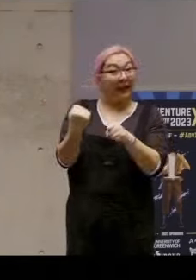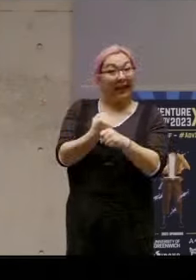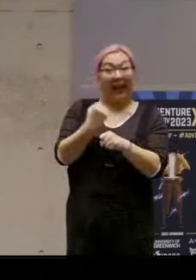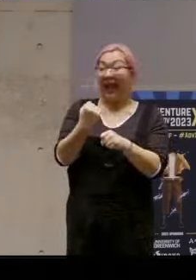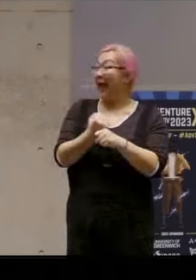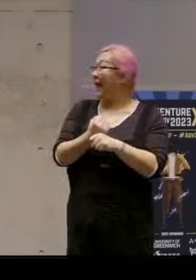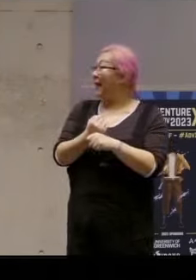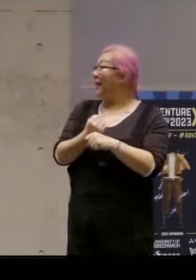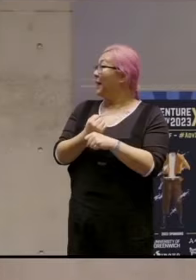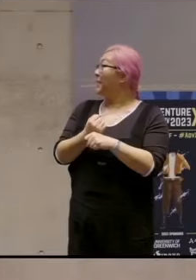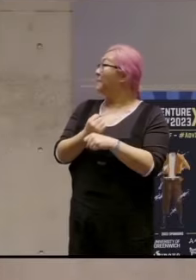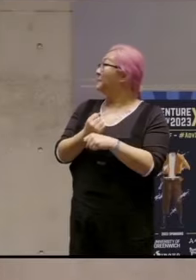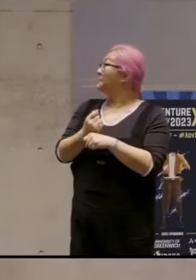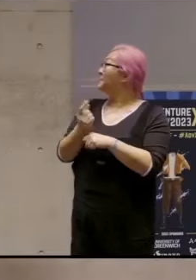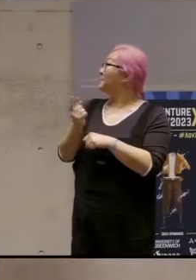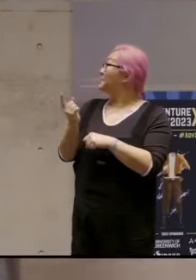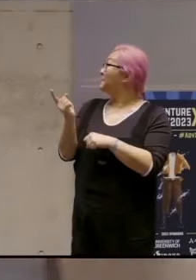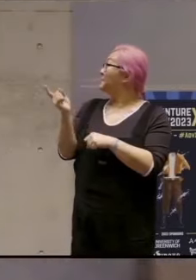is a bank commercial.